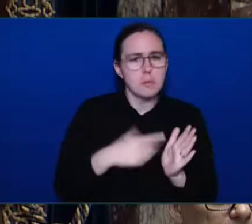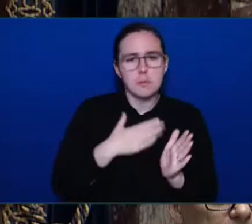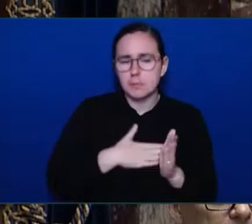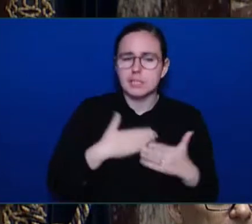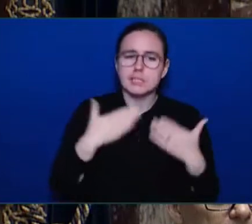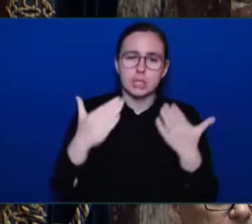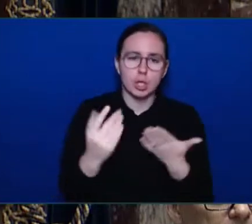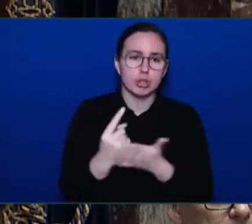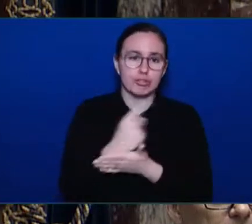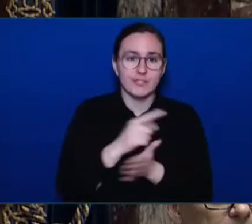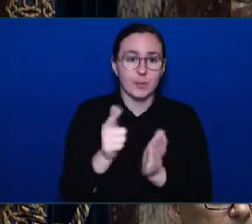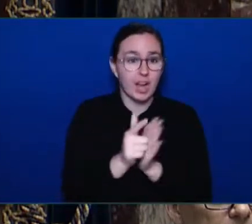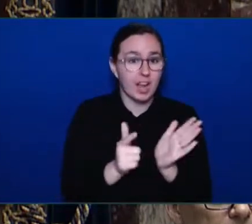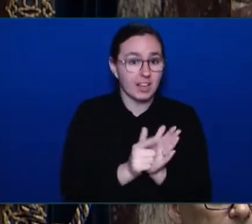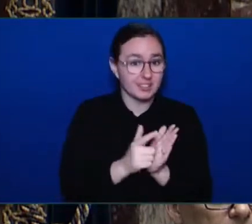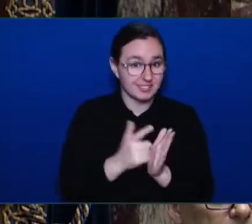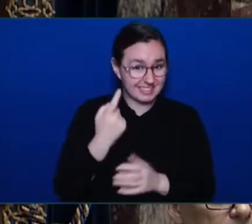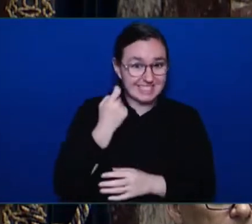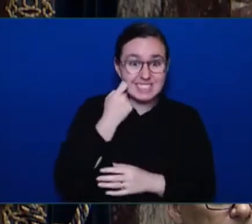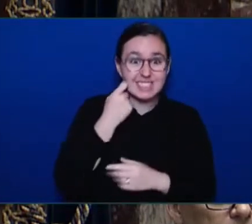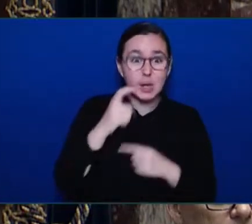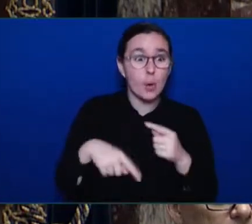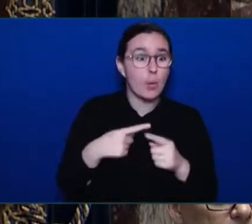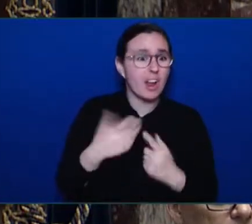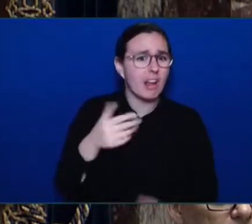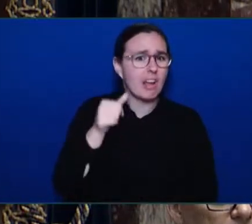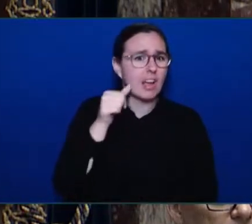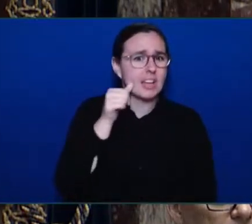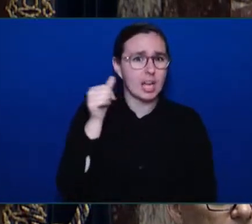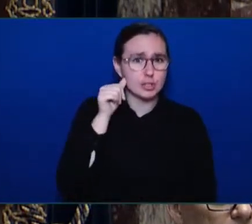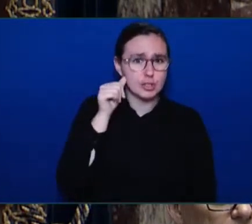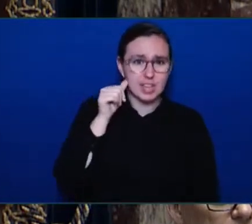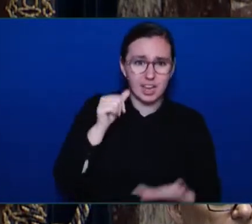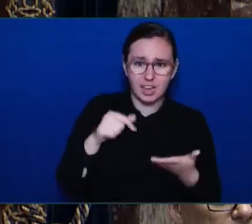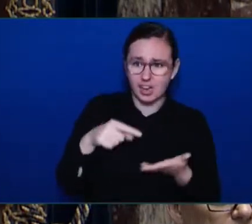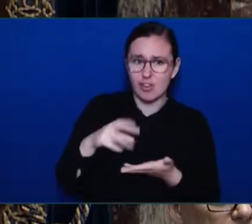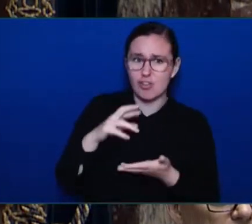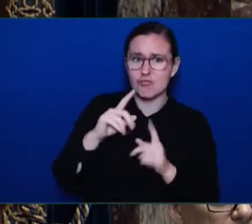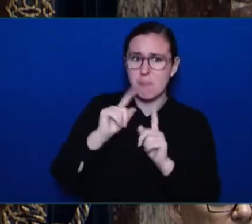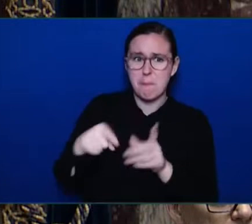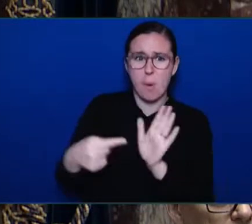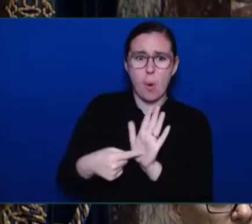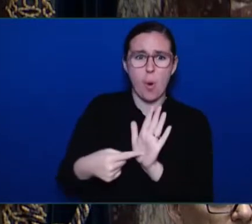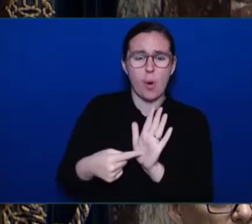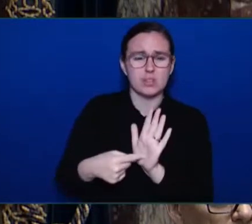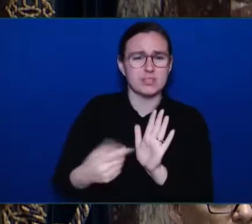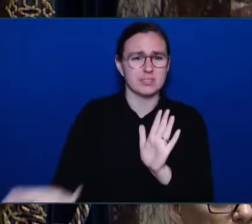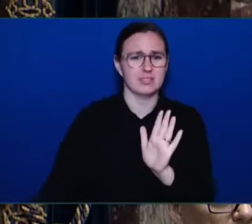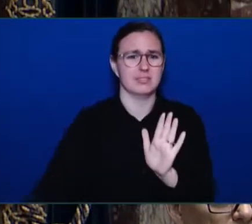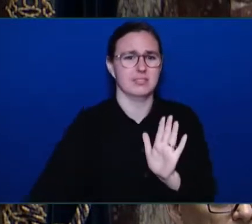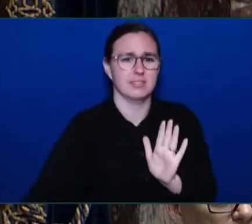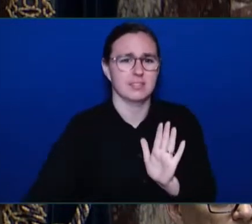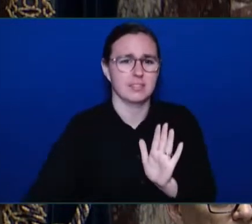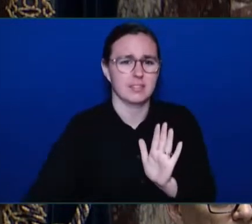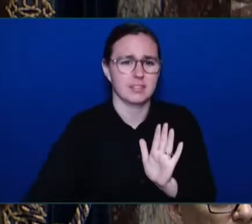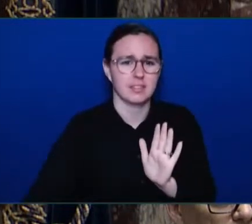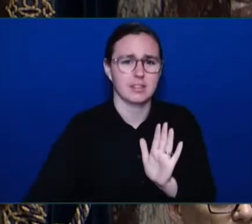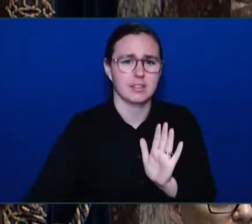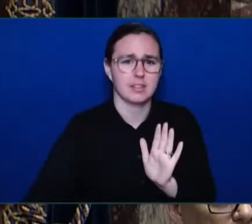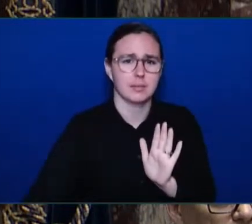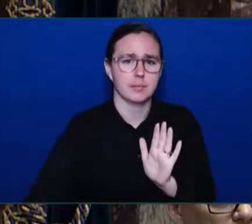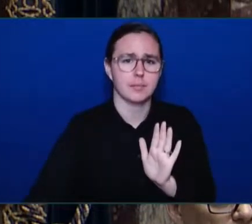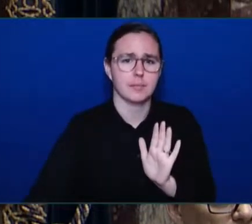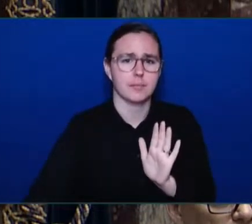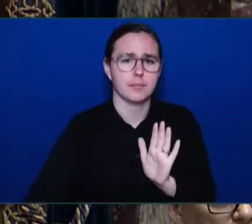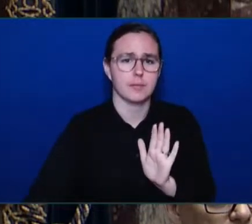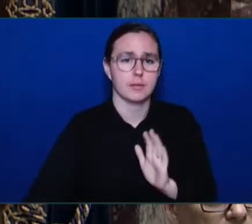reported, a report was put on the table. The reality of it is that we have known that this has been a